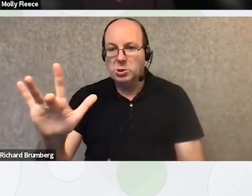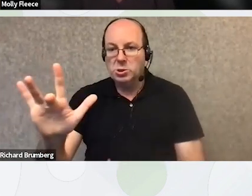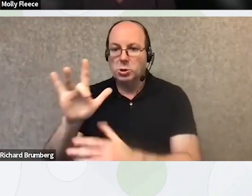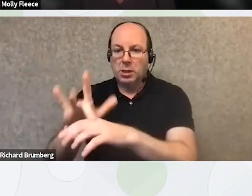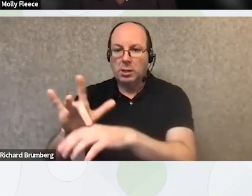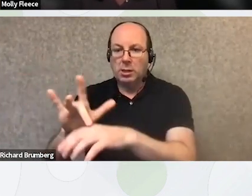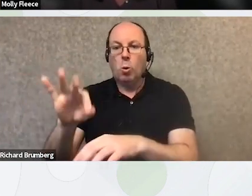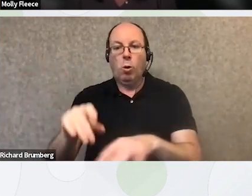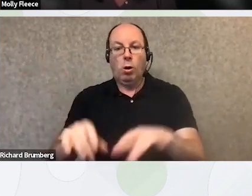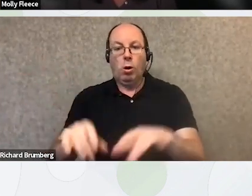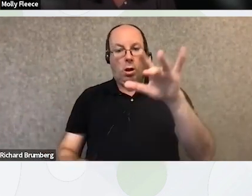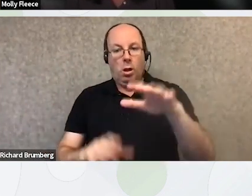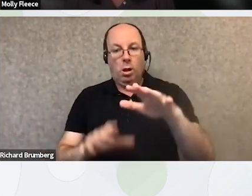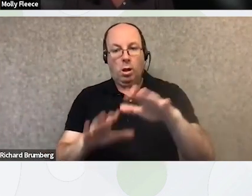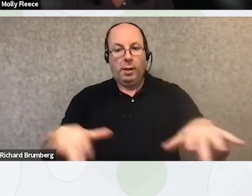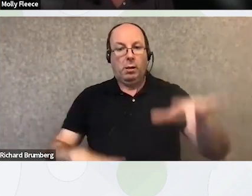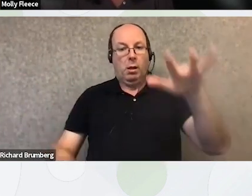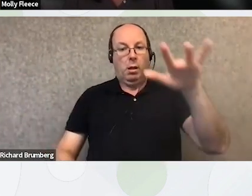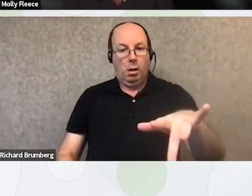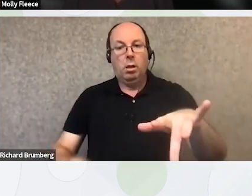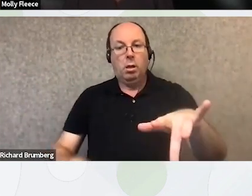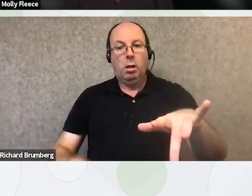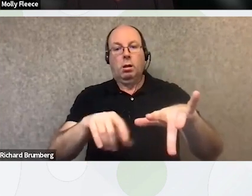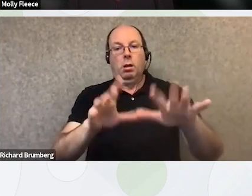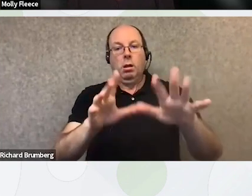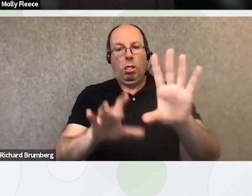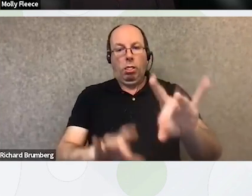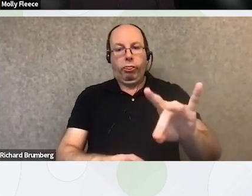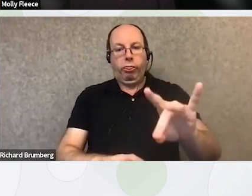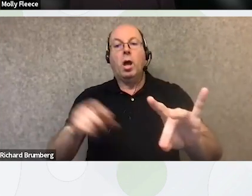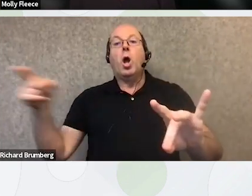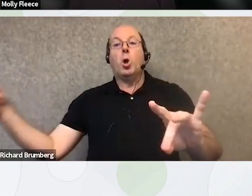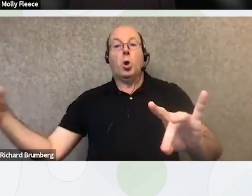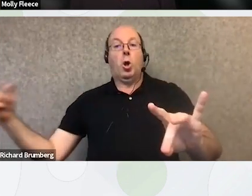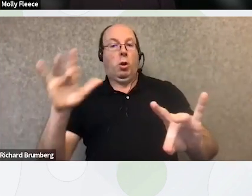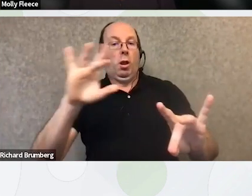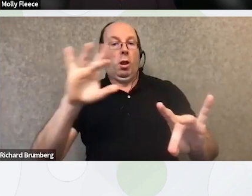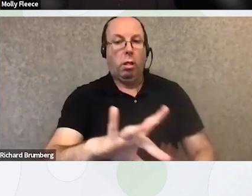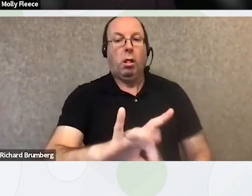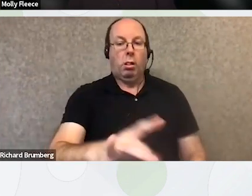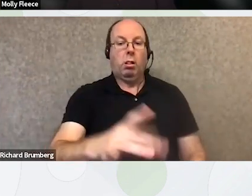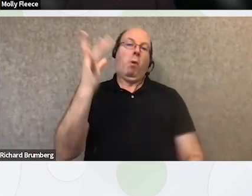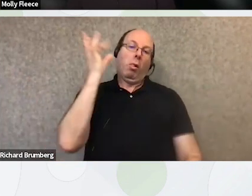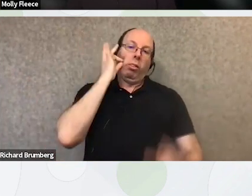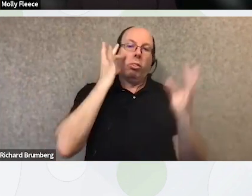surfaces, and then touching eyes, nose, and mouth, and or fomites.